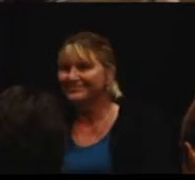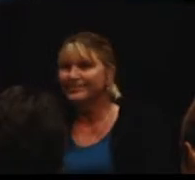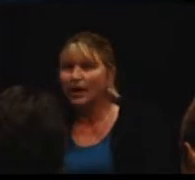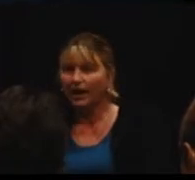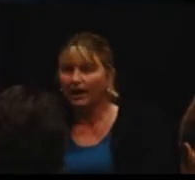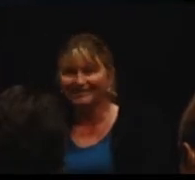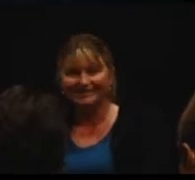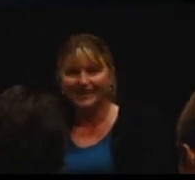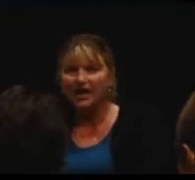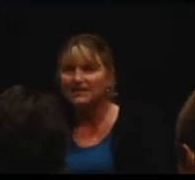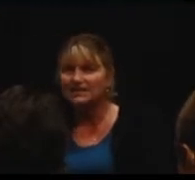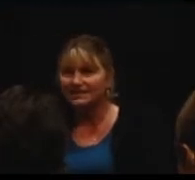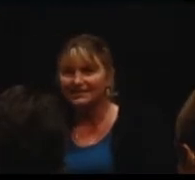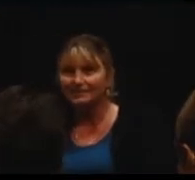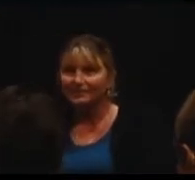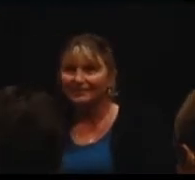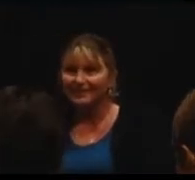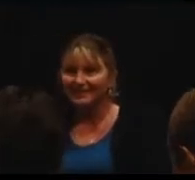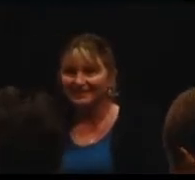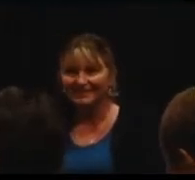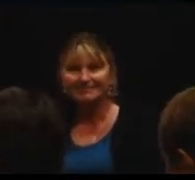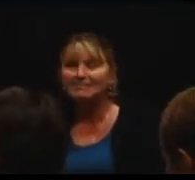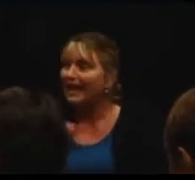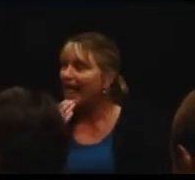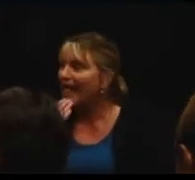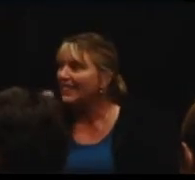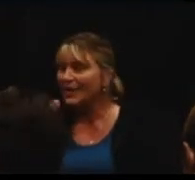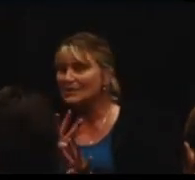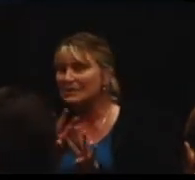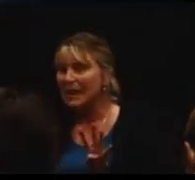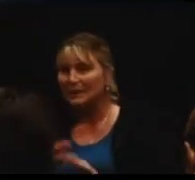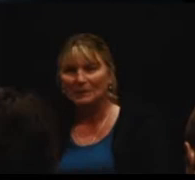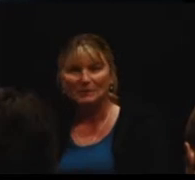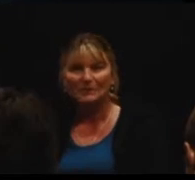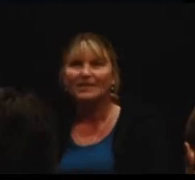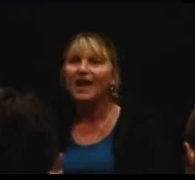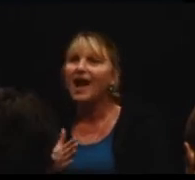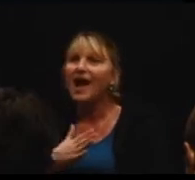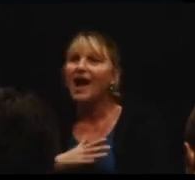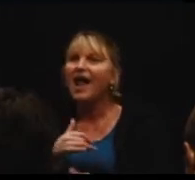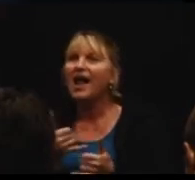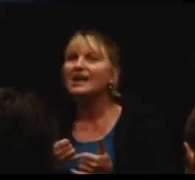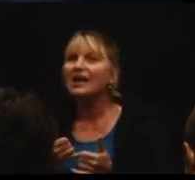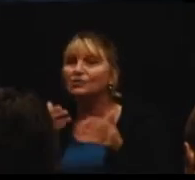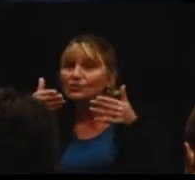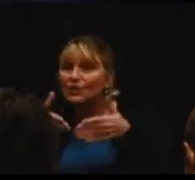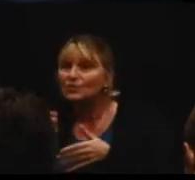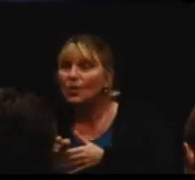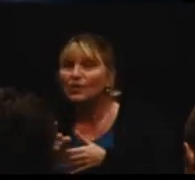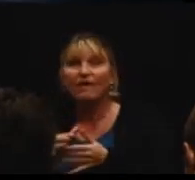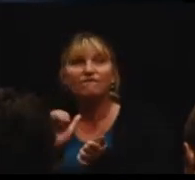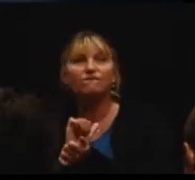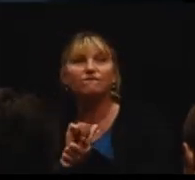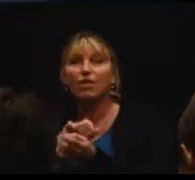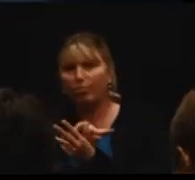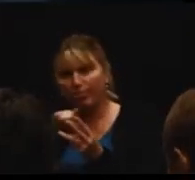So thank you for the panel for those first words. What I'd like to do is focus in the next little period on three issues that have come